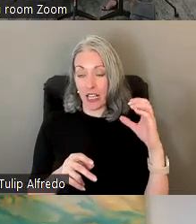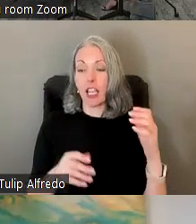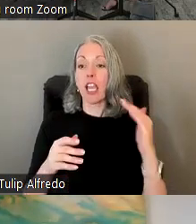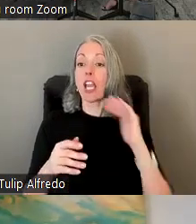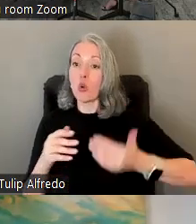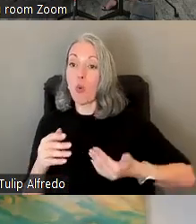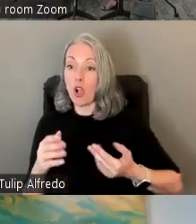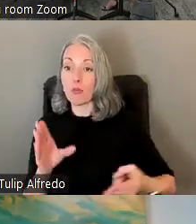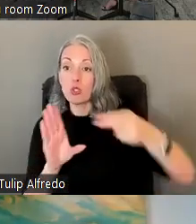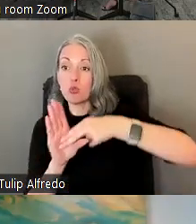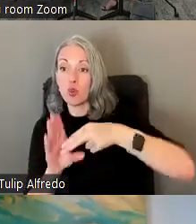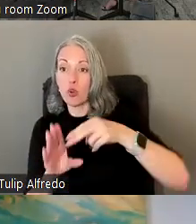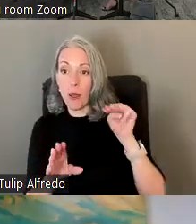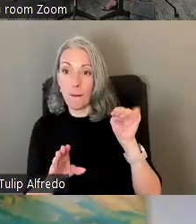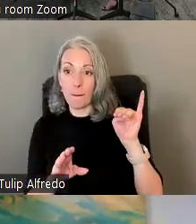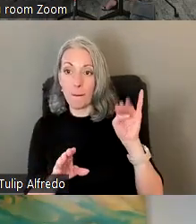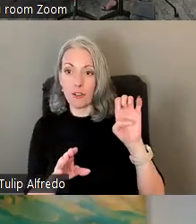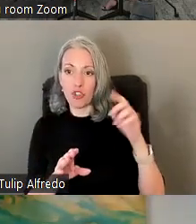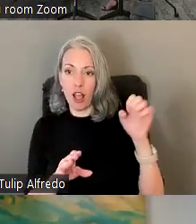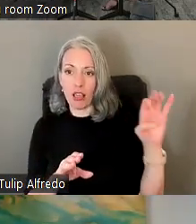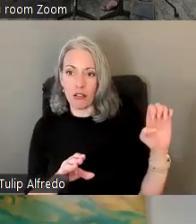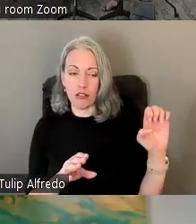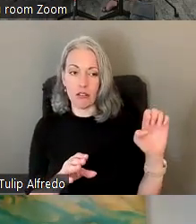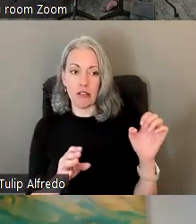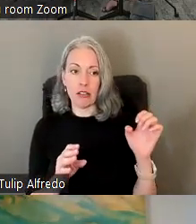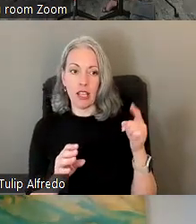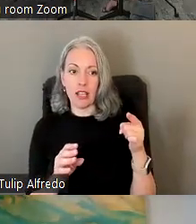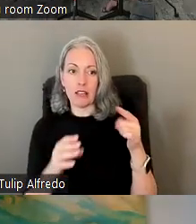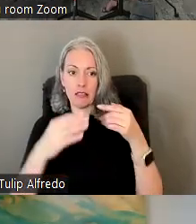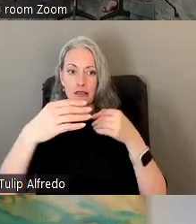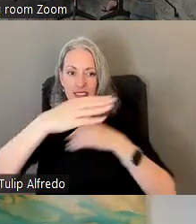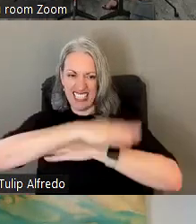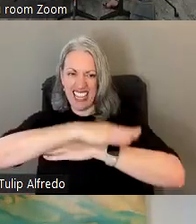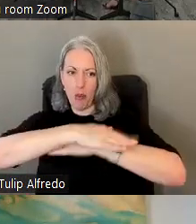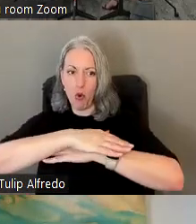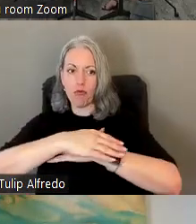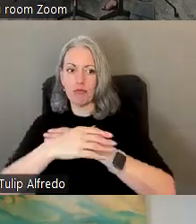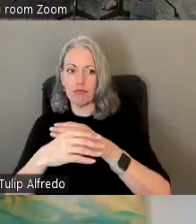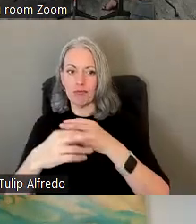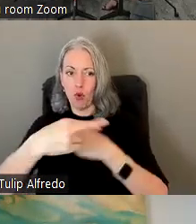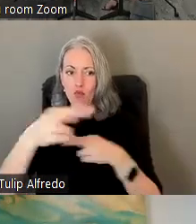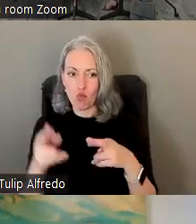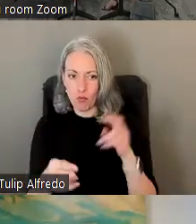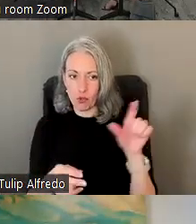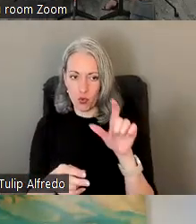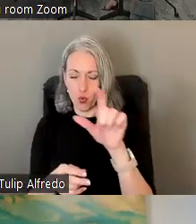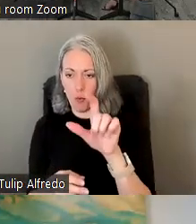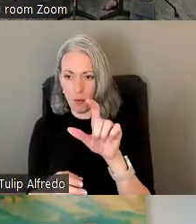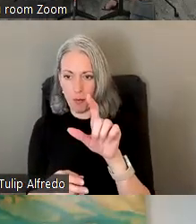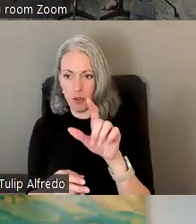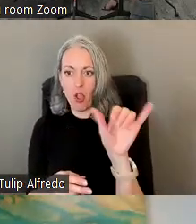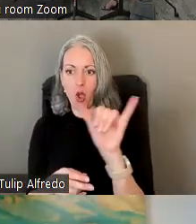Michelle and others that are at the conference table in the meeting room Zoom. And otherwise, we can